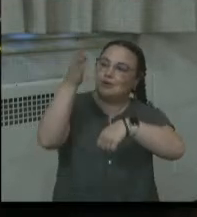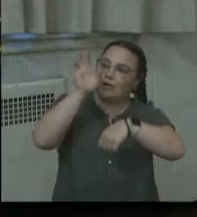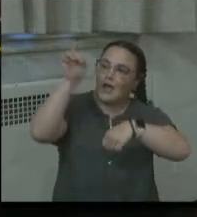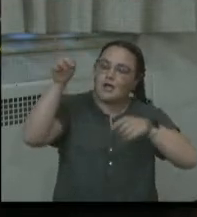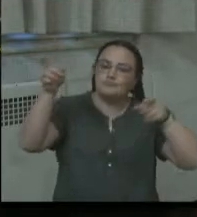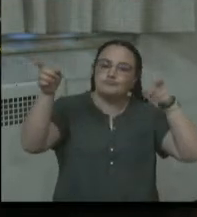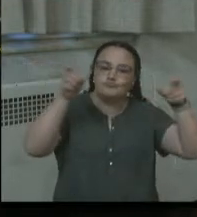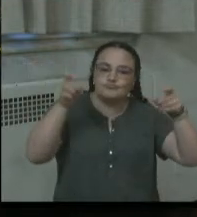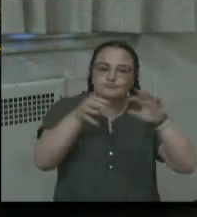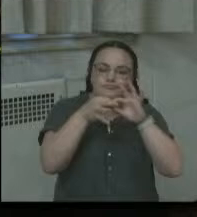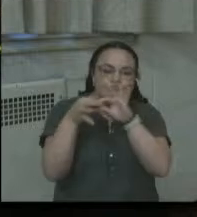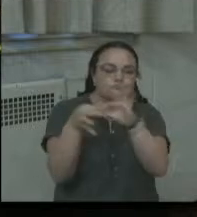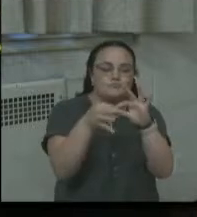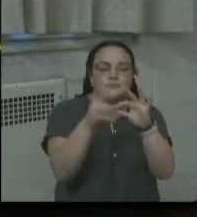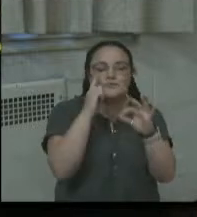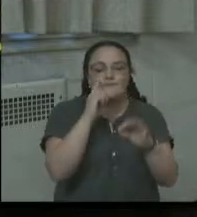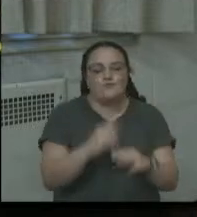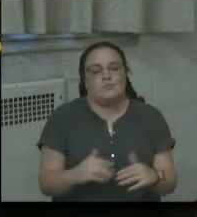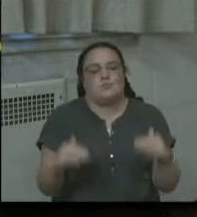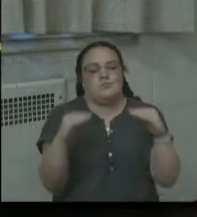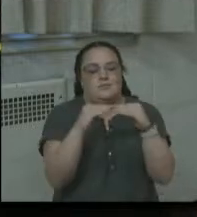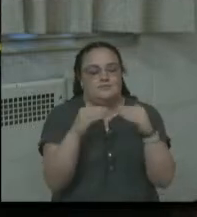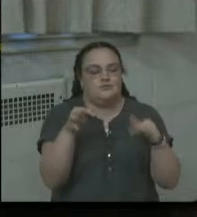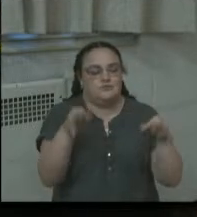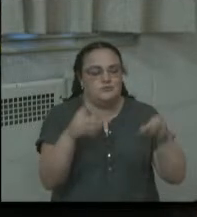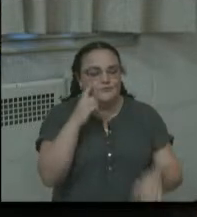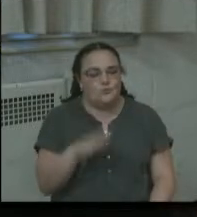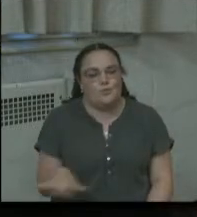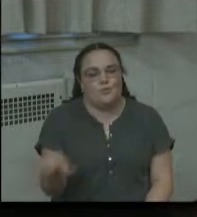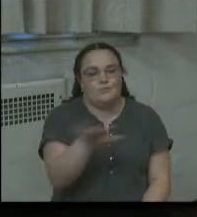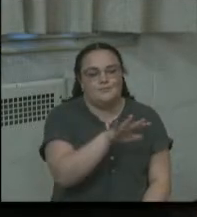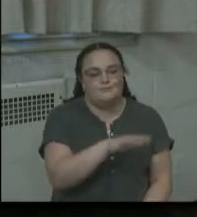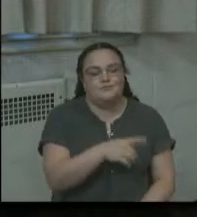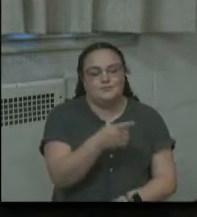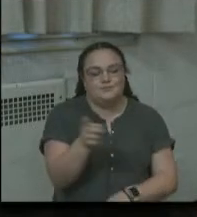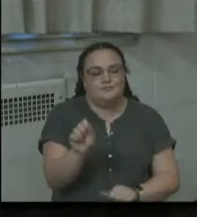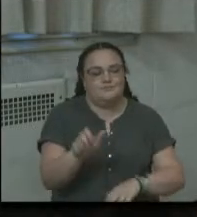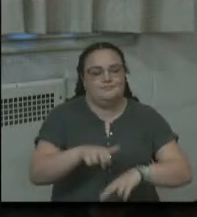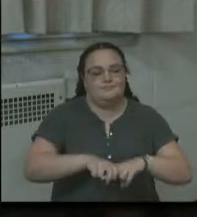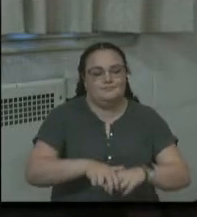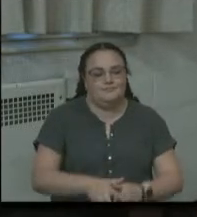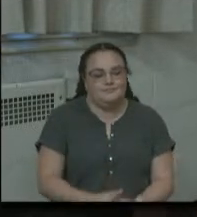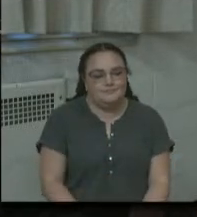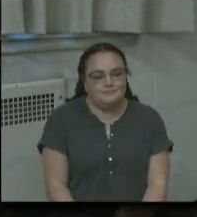God, indivisible, with liberty and justice for all.